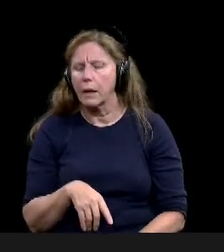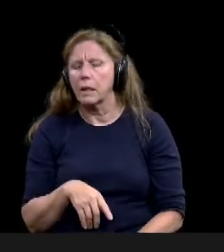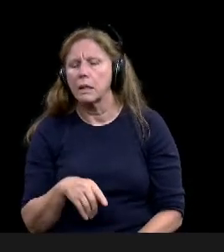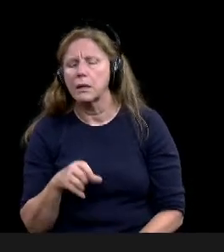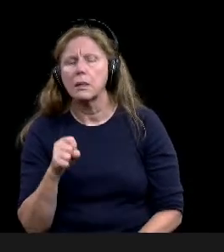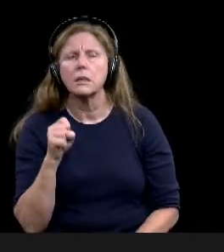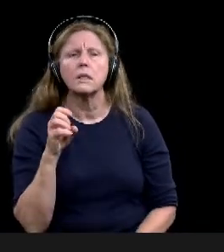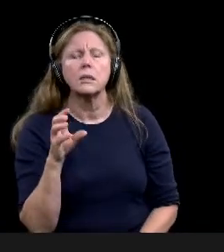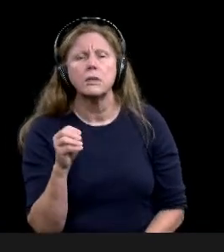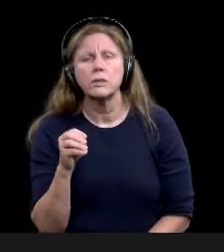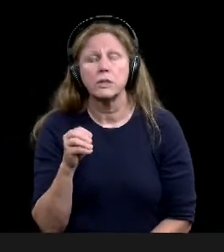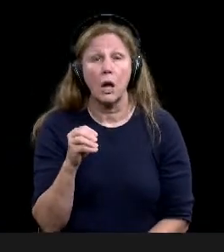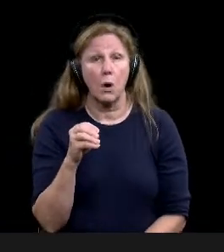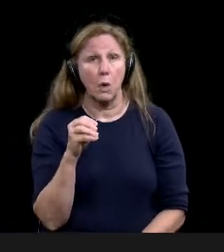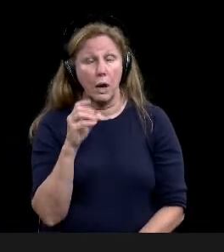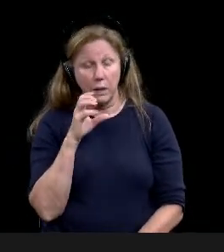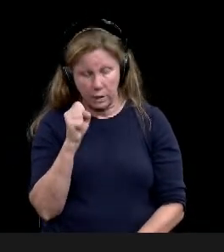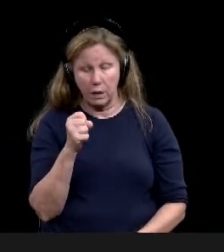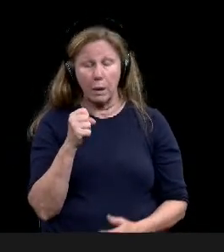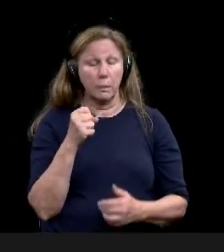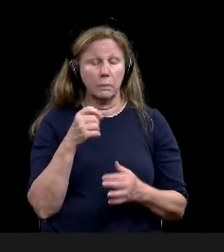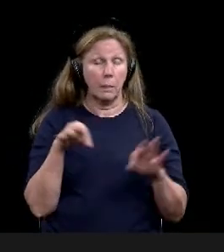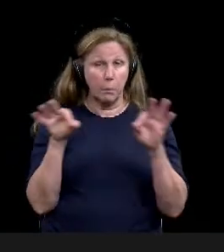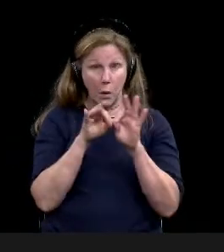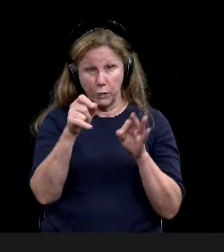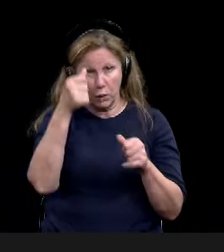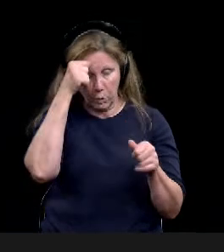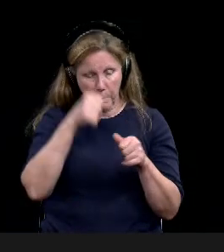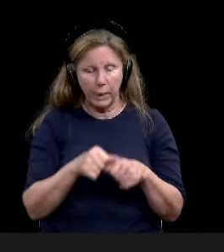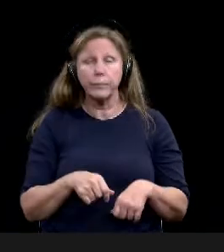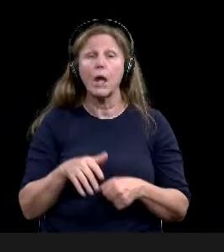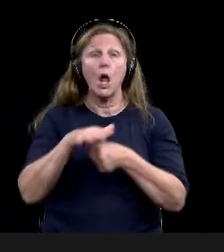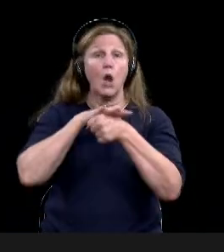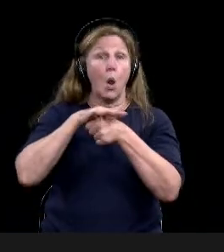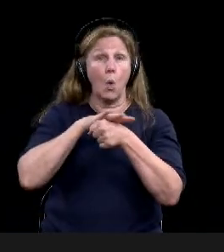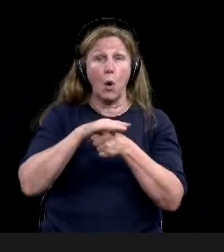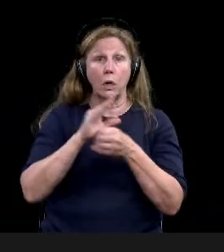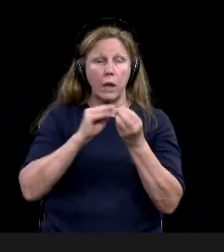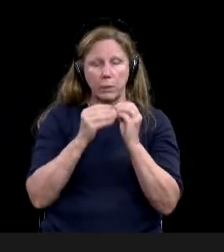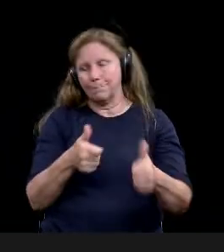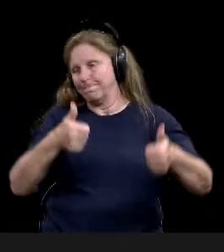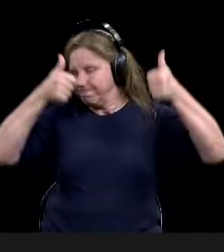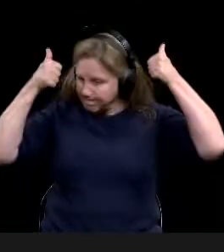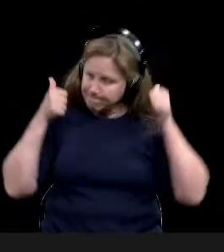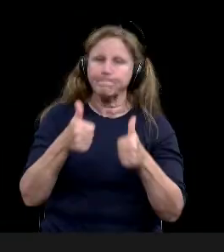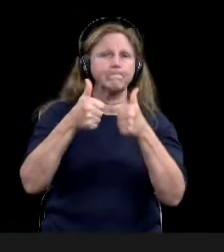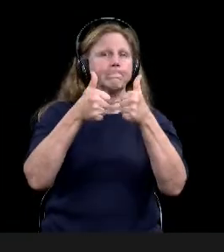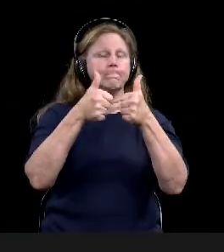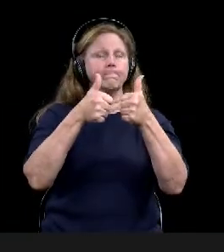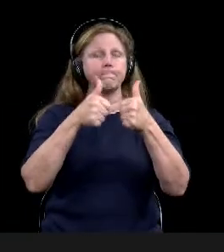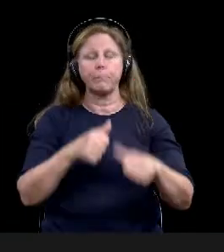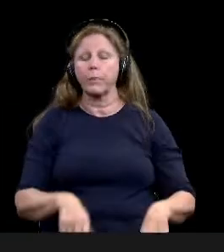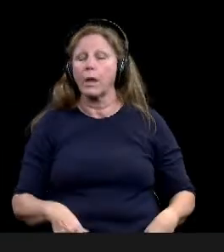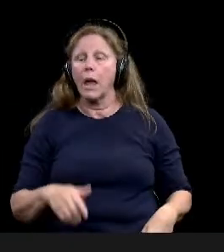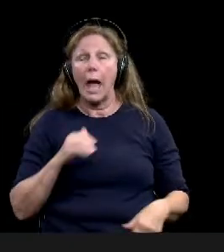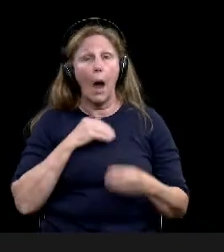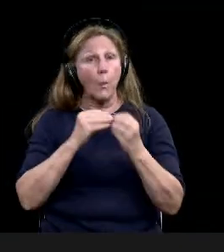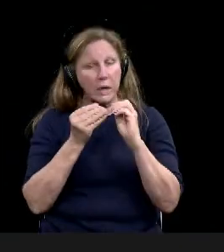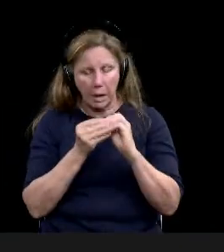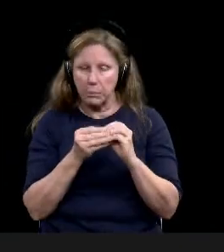number of cases. Hospital and death remain low, and our vaccine supply is